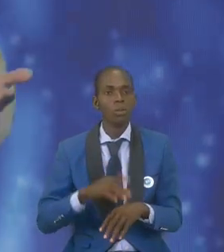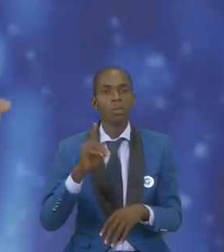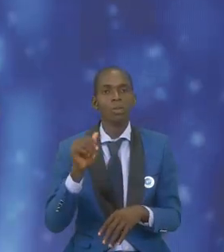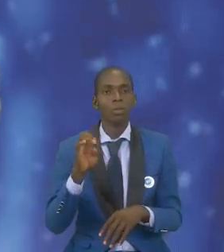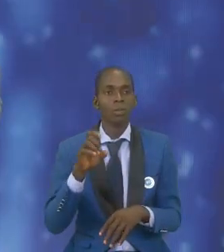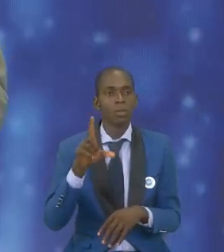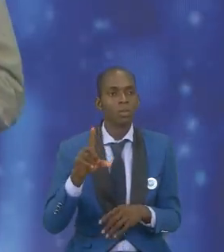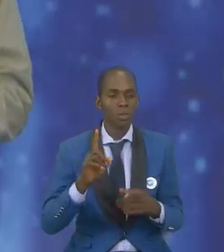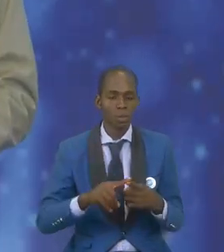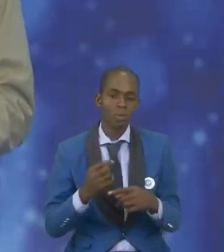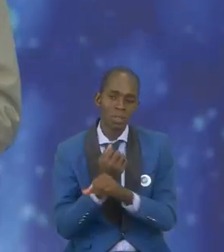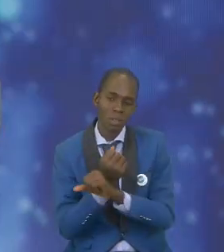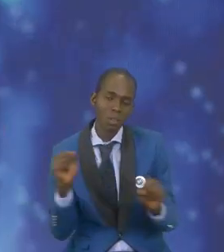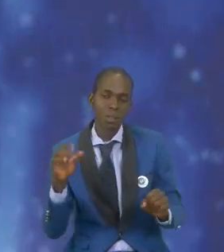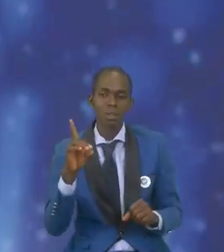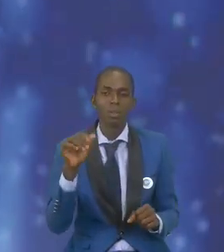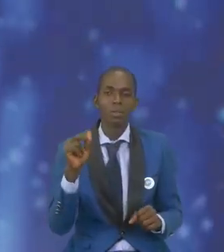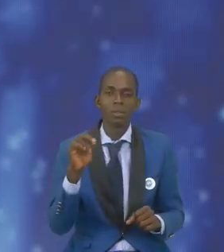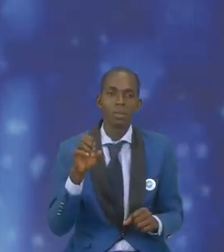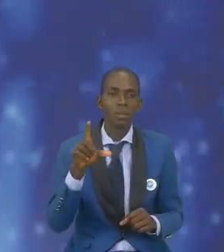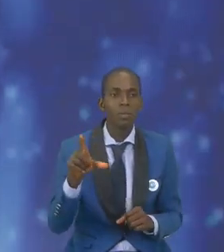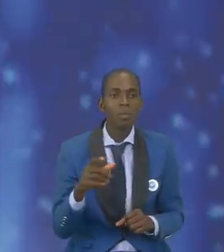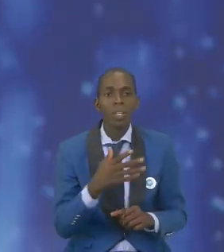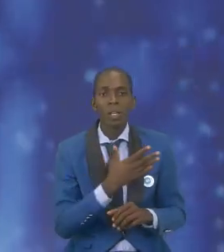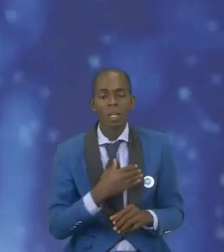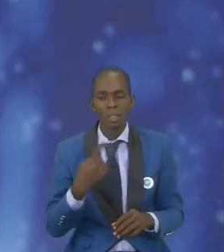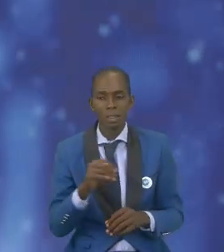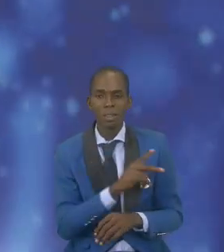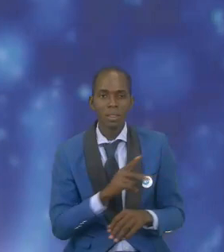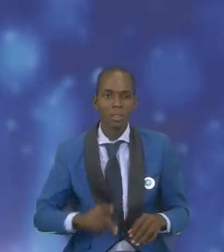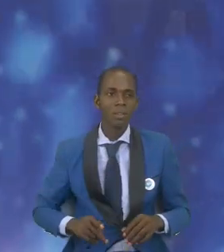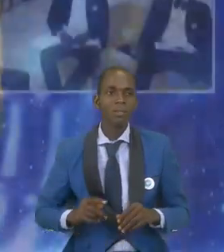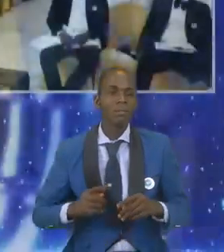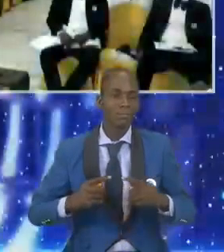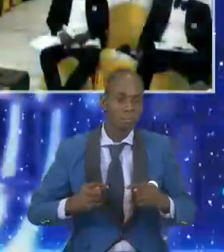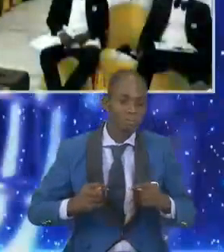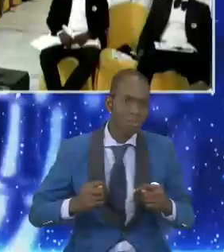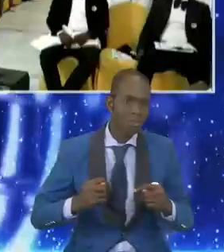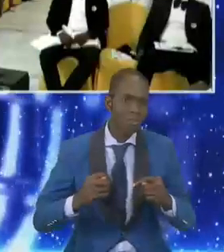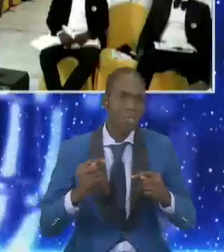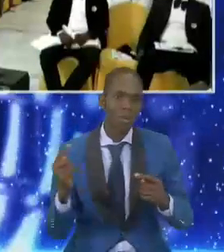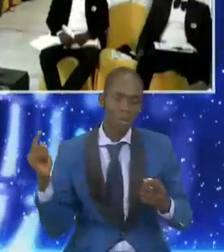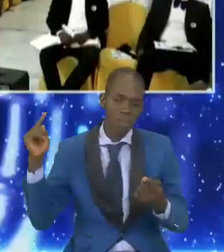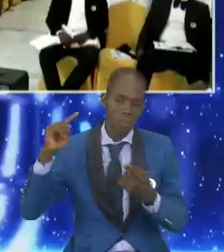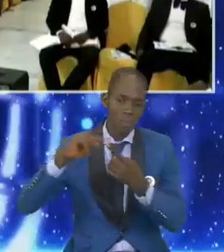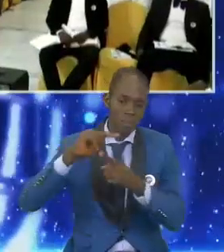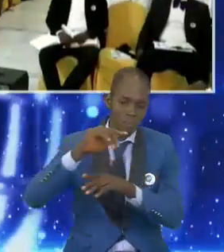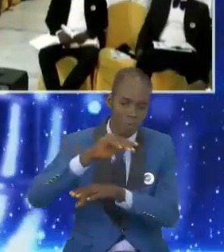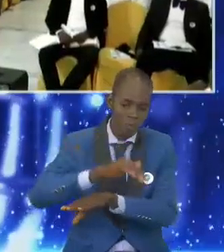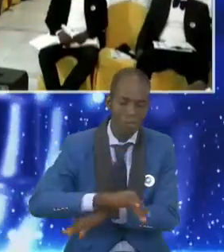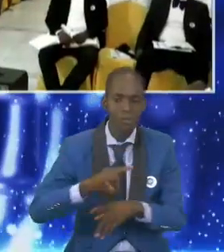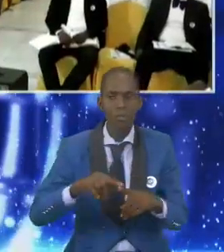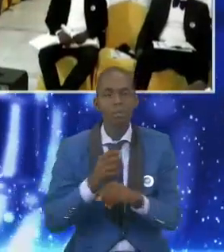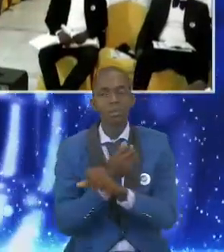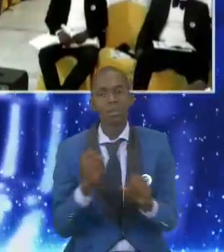deliver him. And he labored till the going down of the sun to deliver him. In